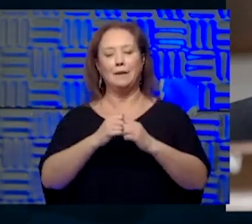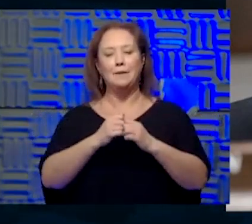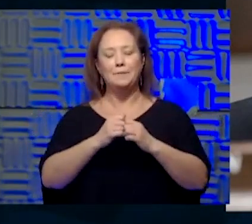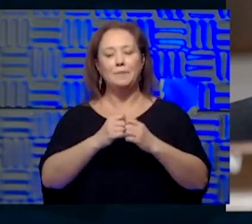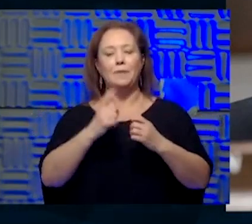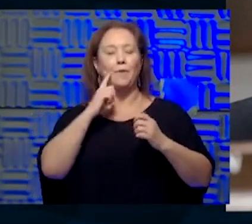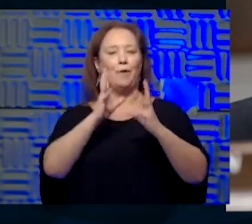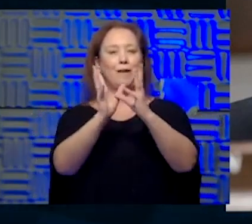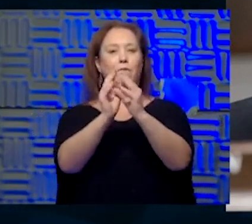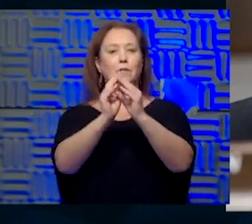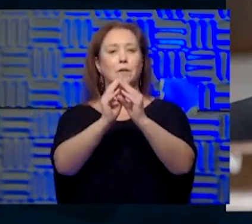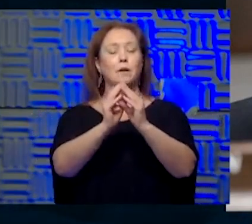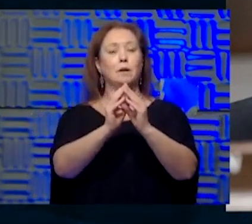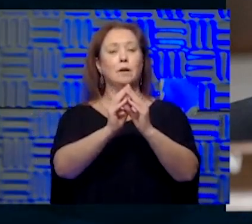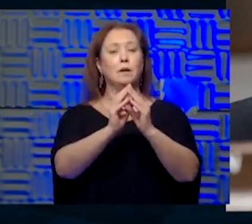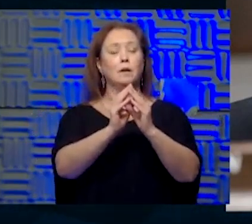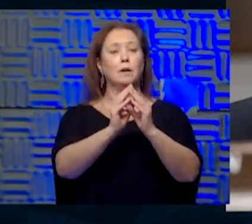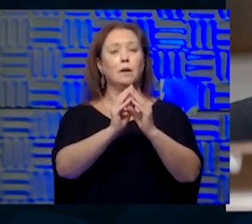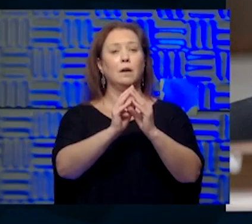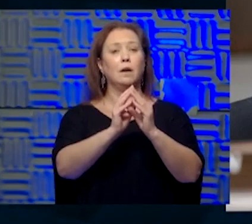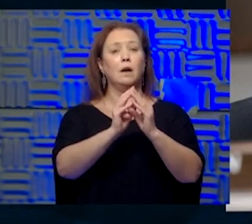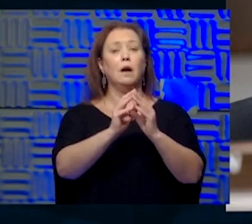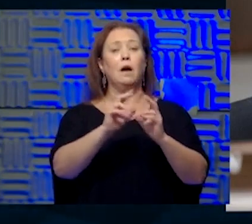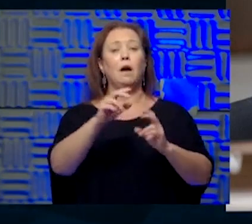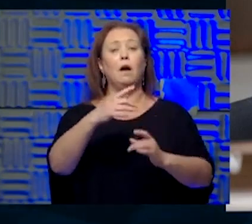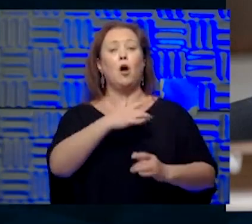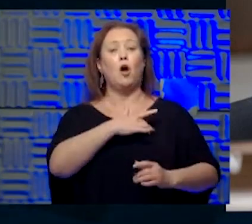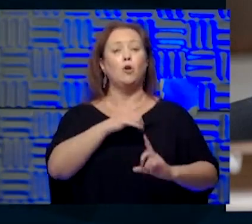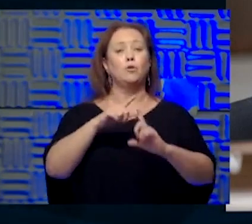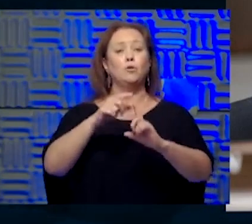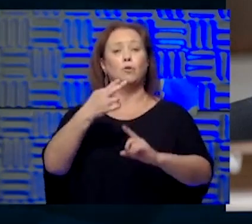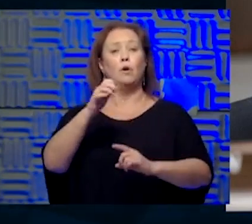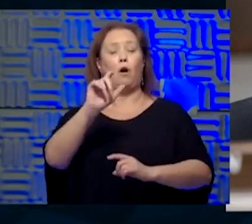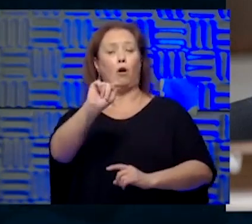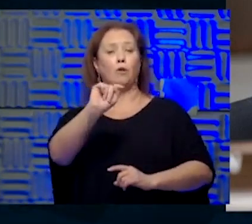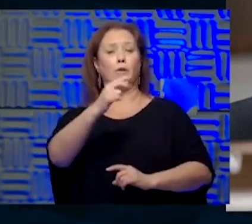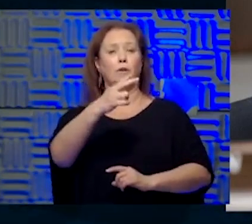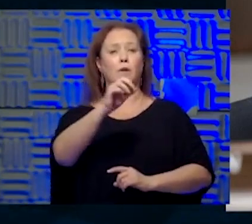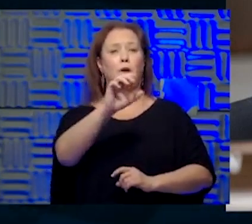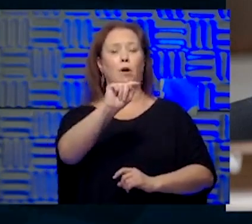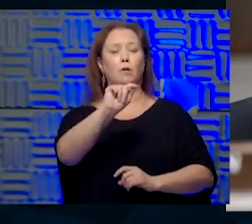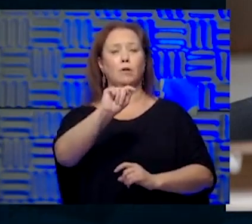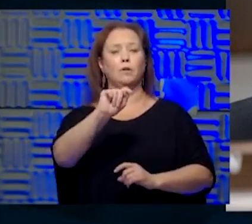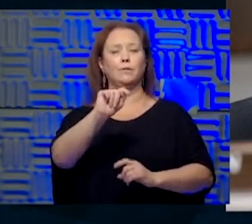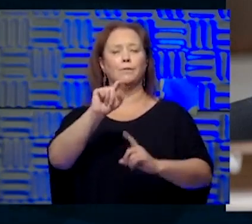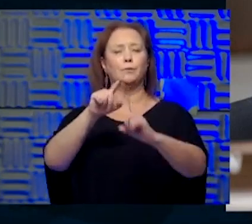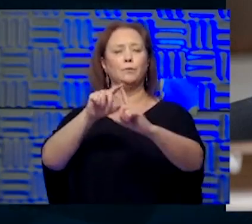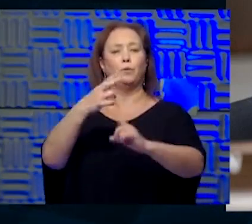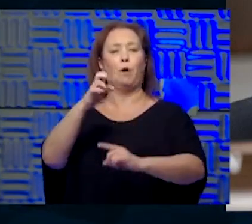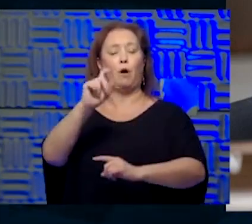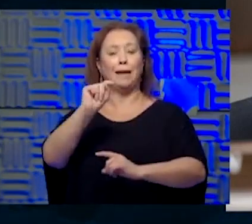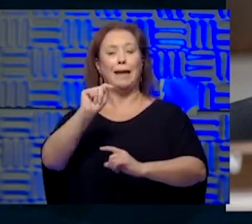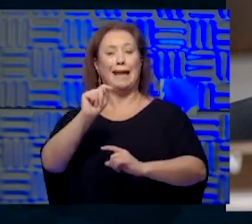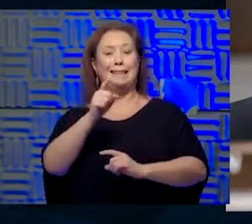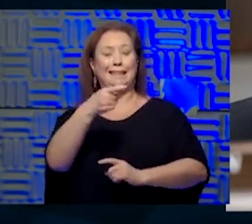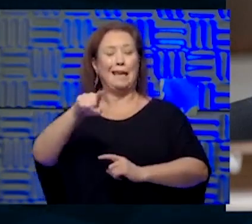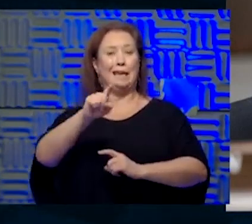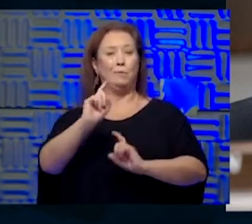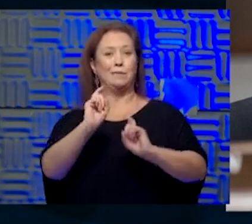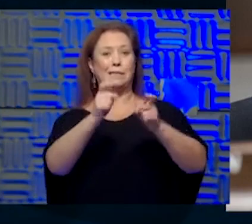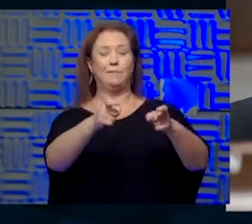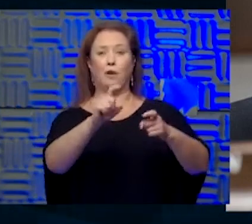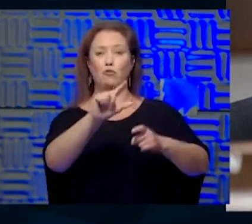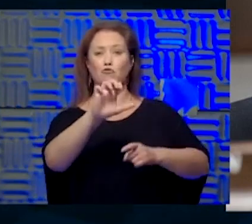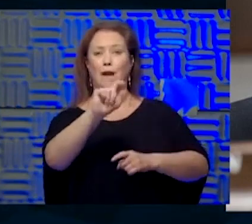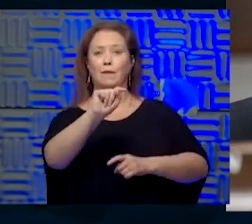with Heart to Heart, headquartered in Kansas City, who received a CDC Foundation grant related to testing, and I know it